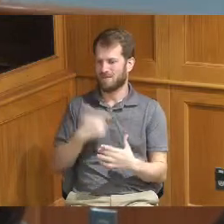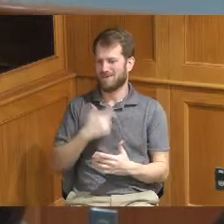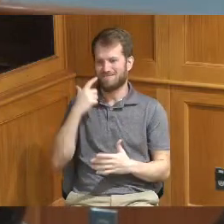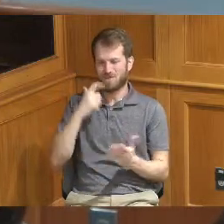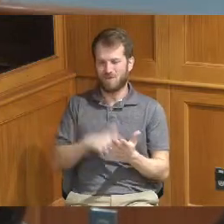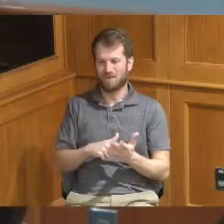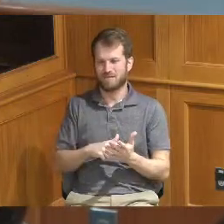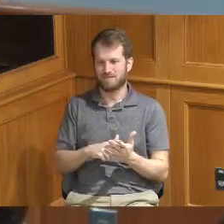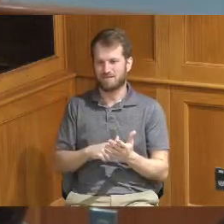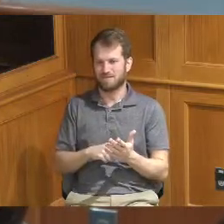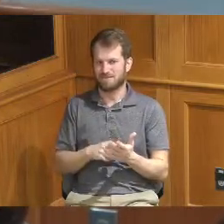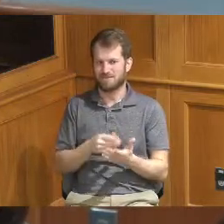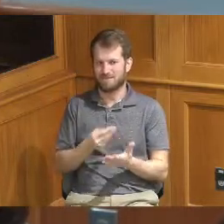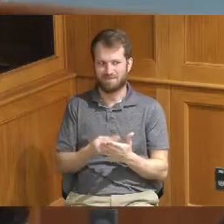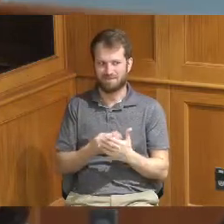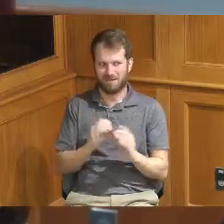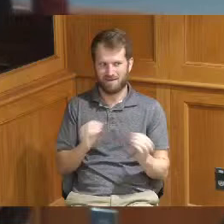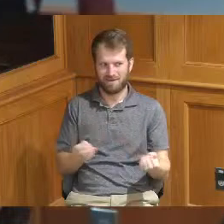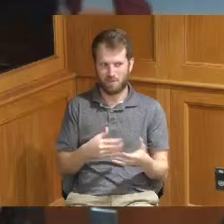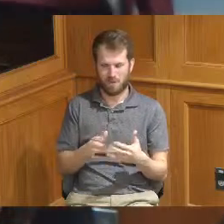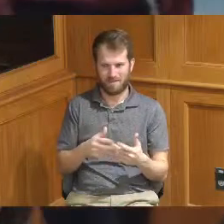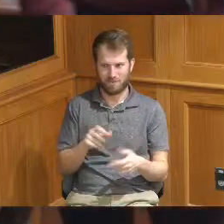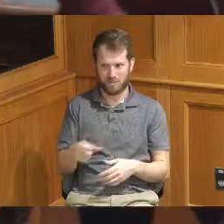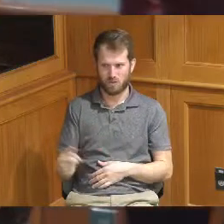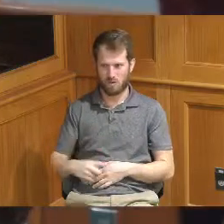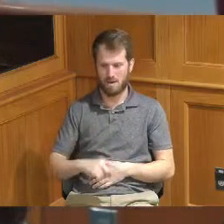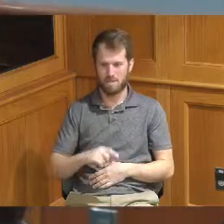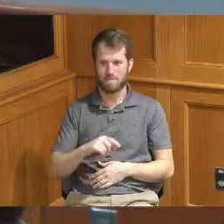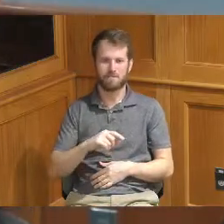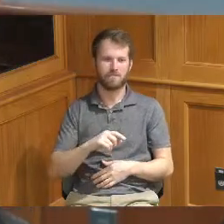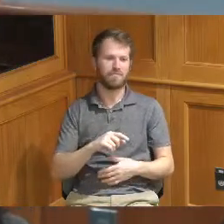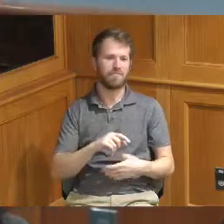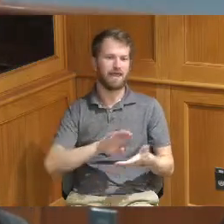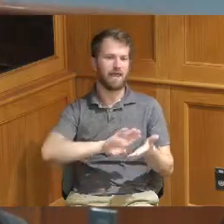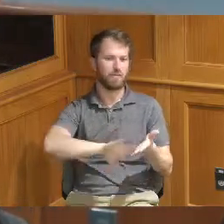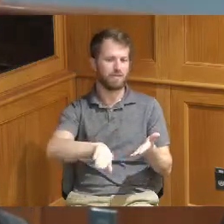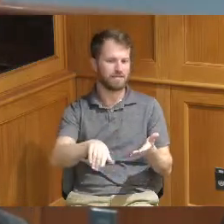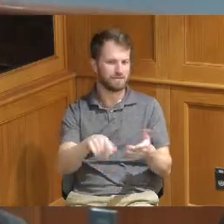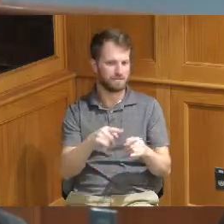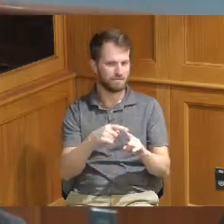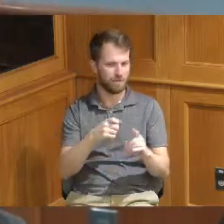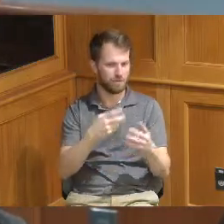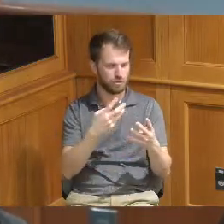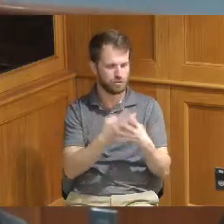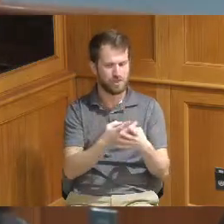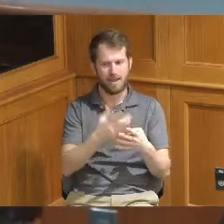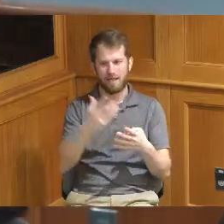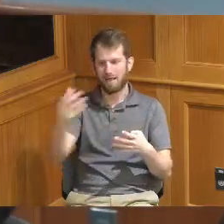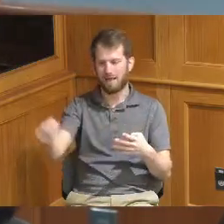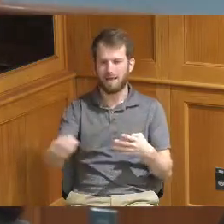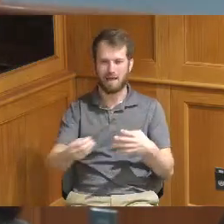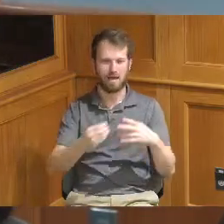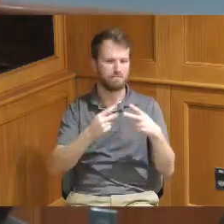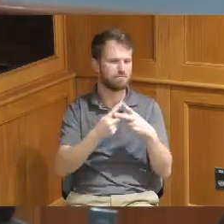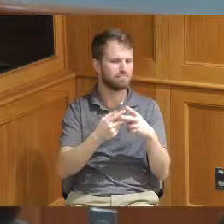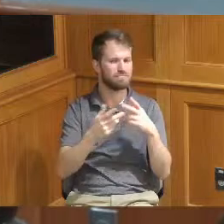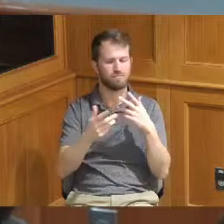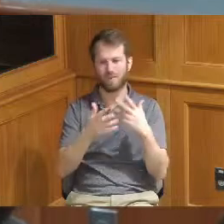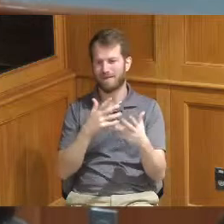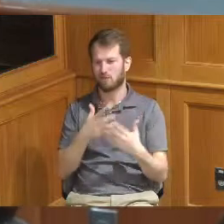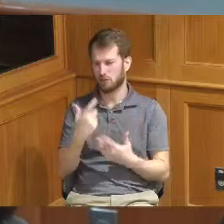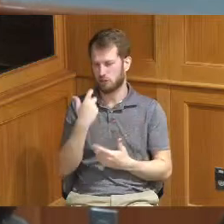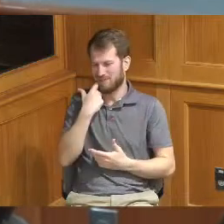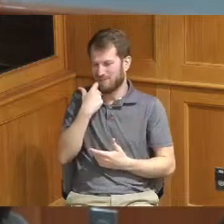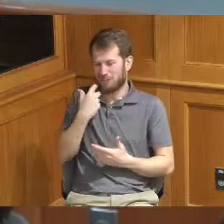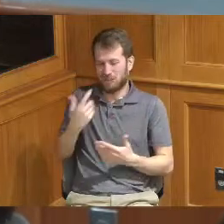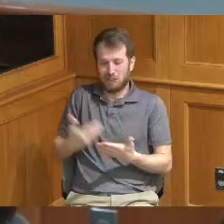isn't any funding when they need to come. So if somebody's getting out of jail or being released from prison or just starting treatment and they